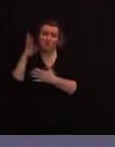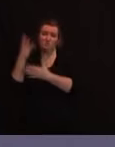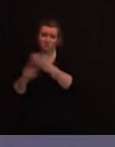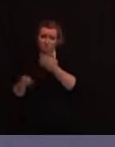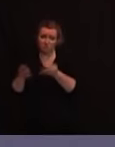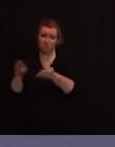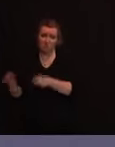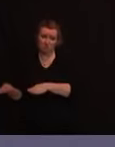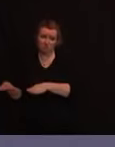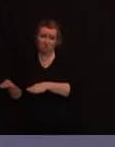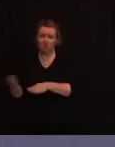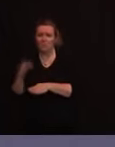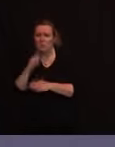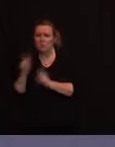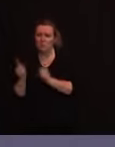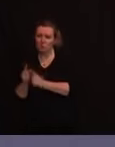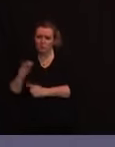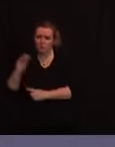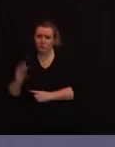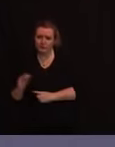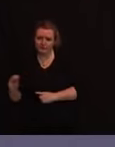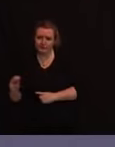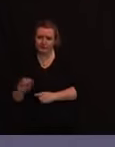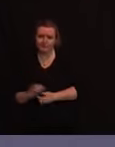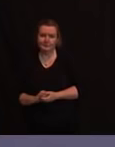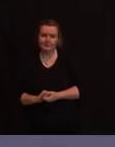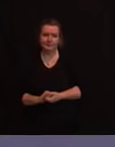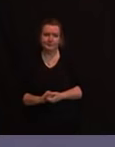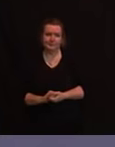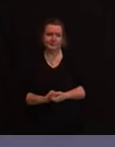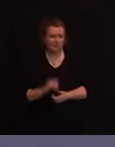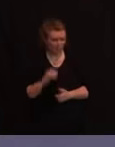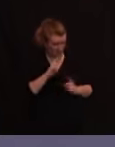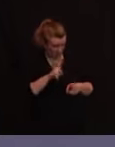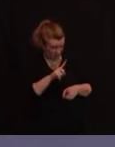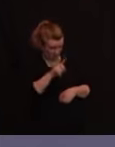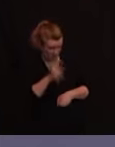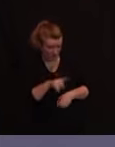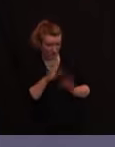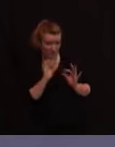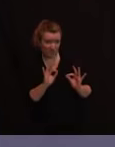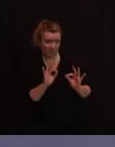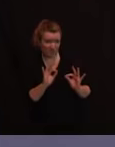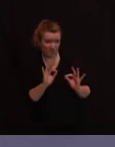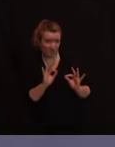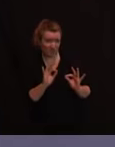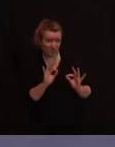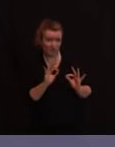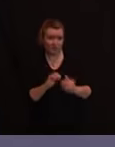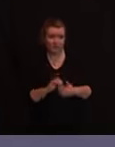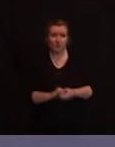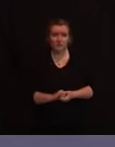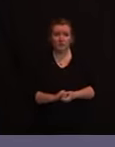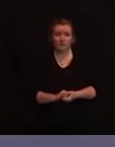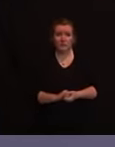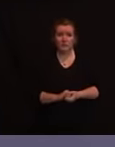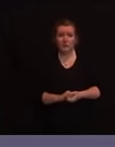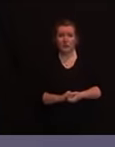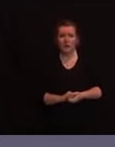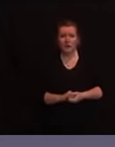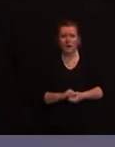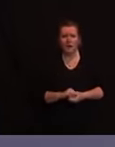one other question you asked. I want to make sure, did you hit this bed capacity expansion? Did you? I didn't answer